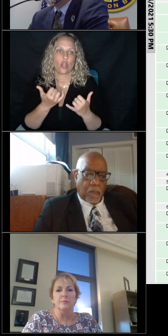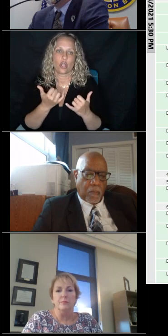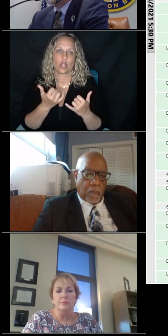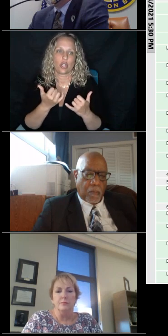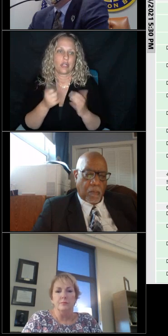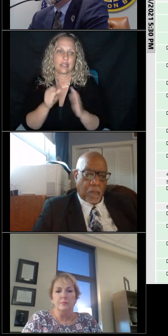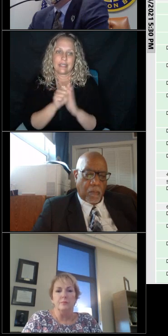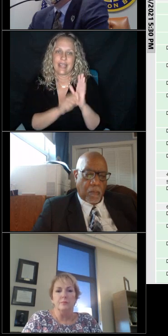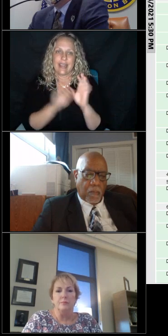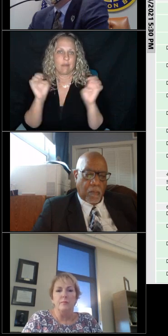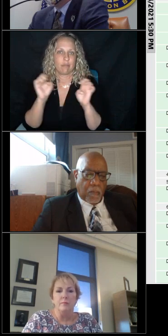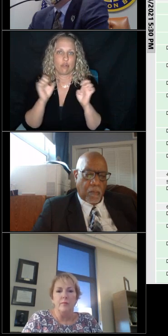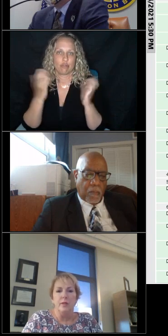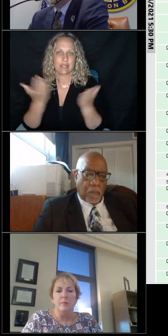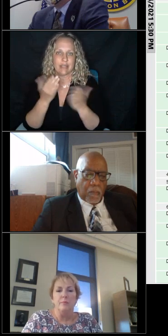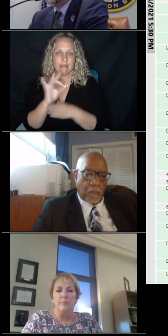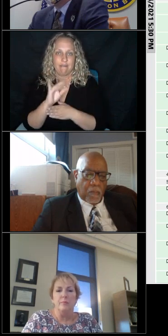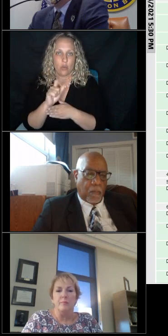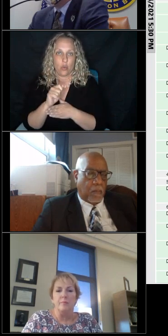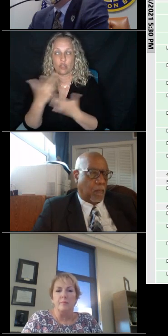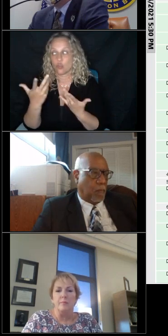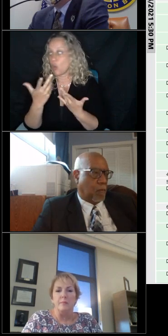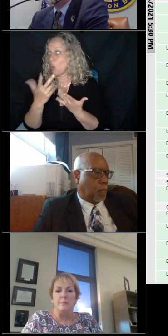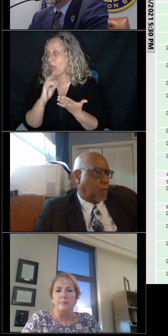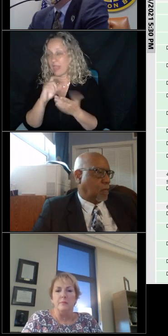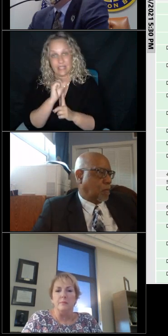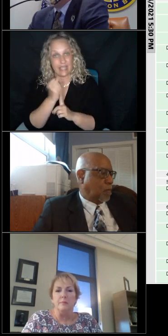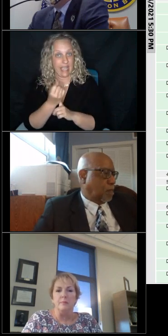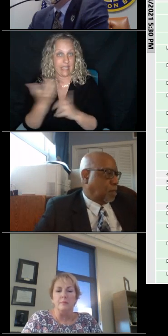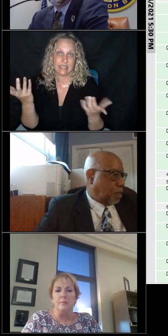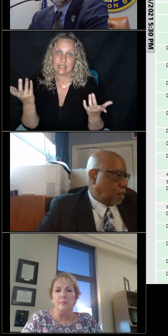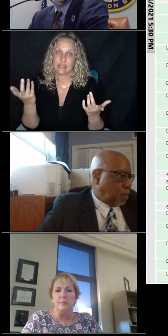emergency in the state of Florida. And so if that's the case,